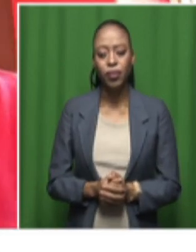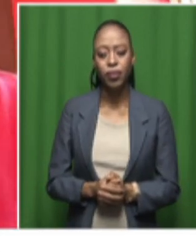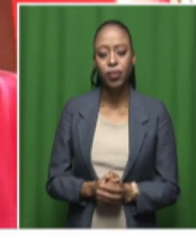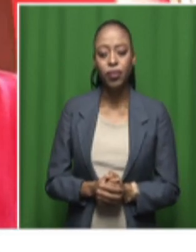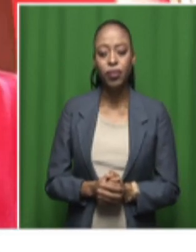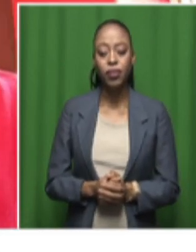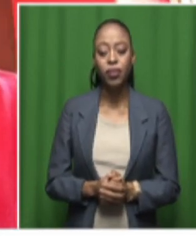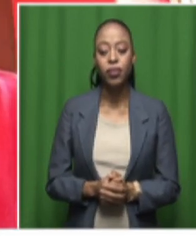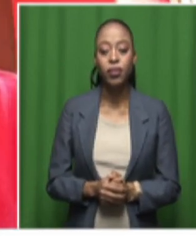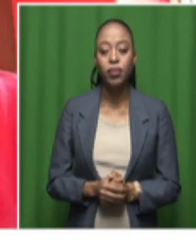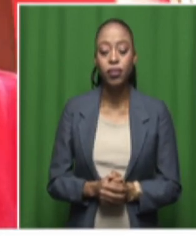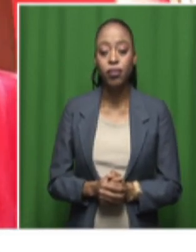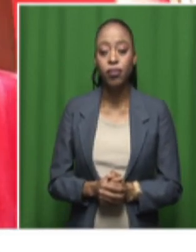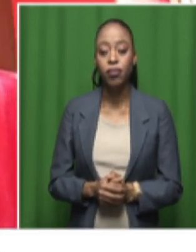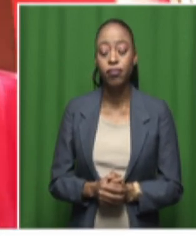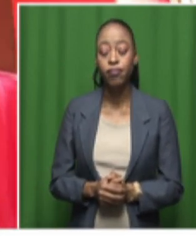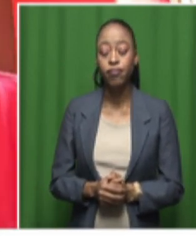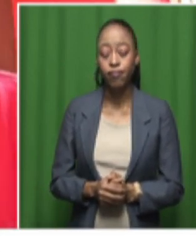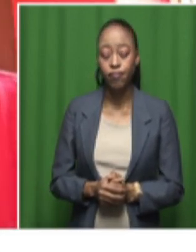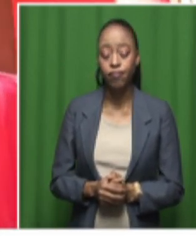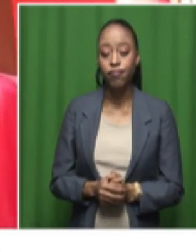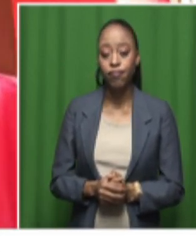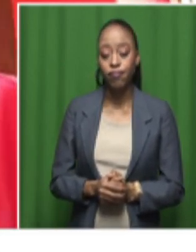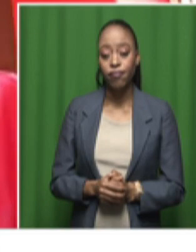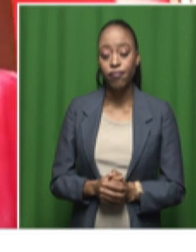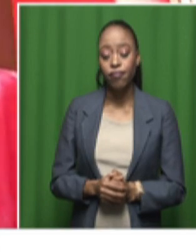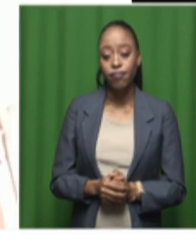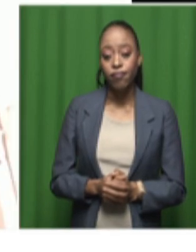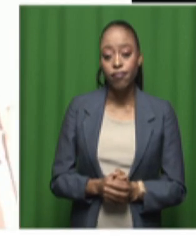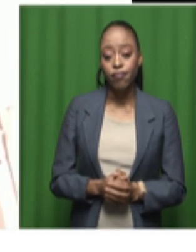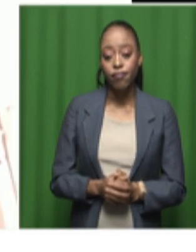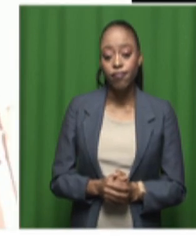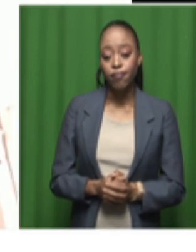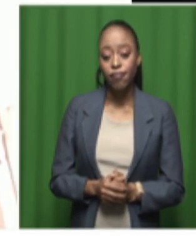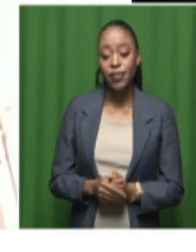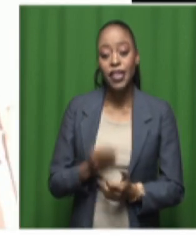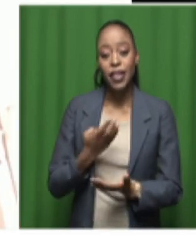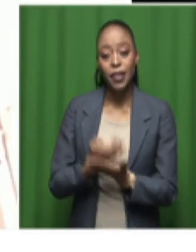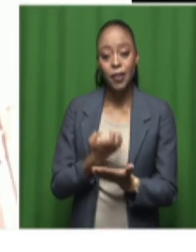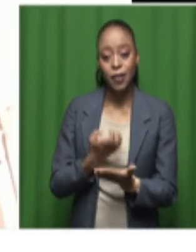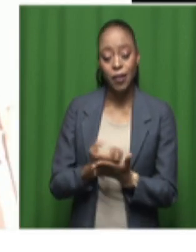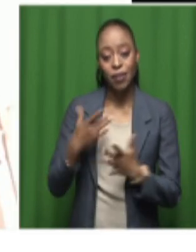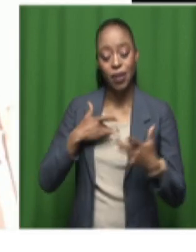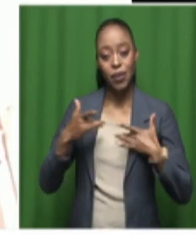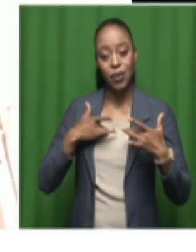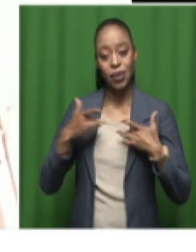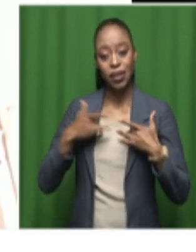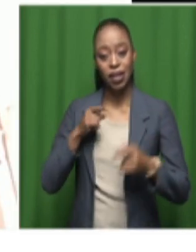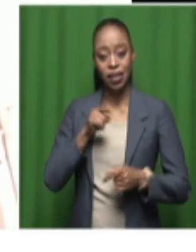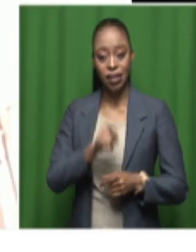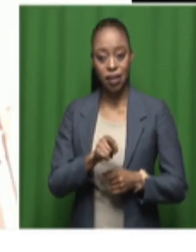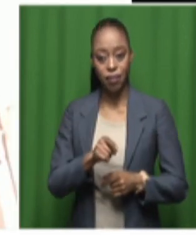Leanne, therein lies one of our main economic concerns.